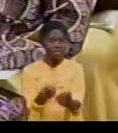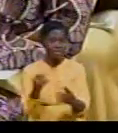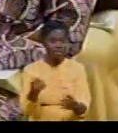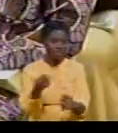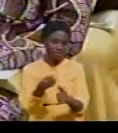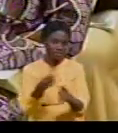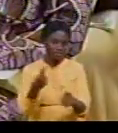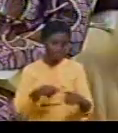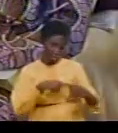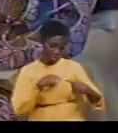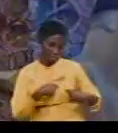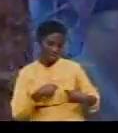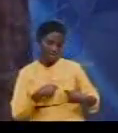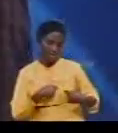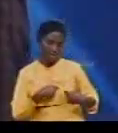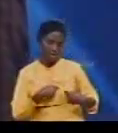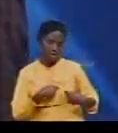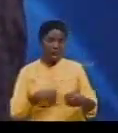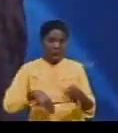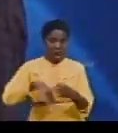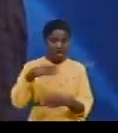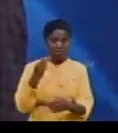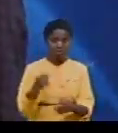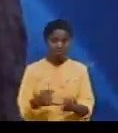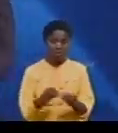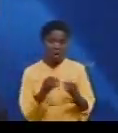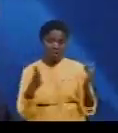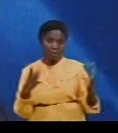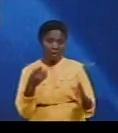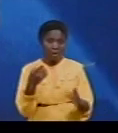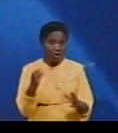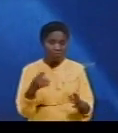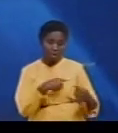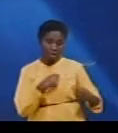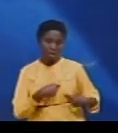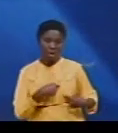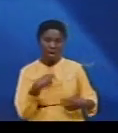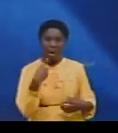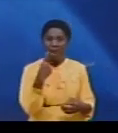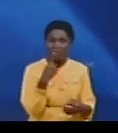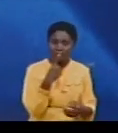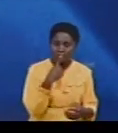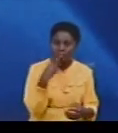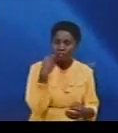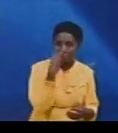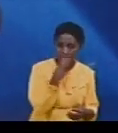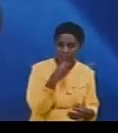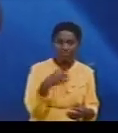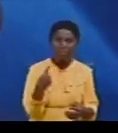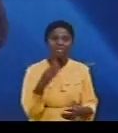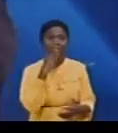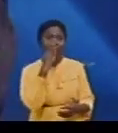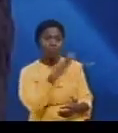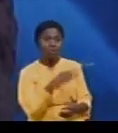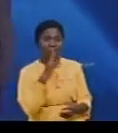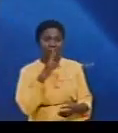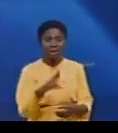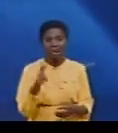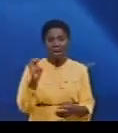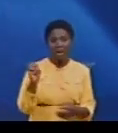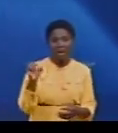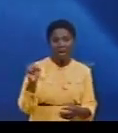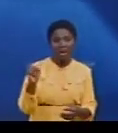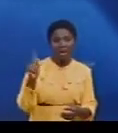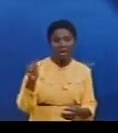heart. Out of the abundance of the heart, the mouth speaketh. The wicked are estranged from the